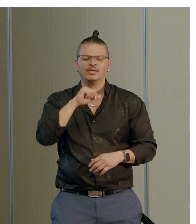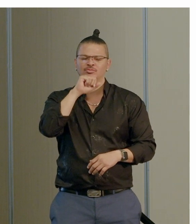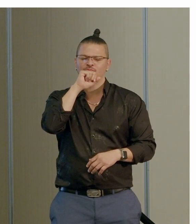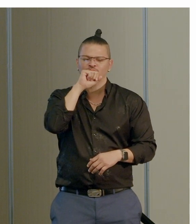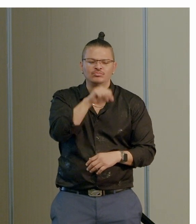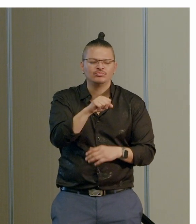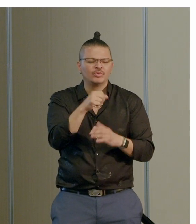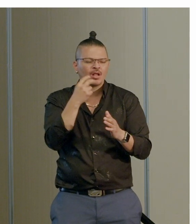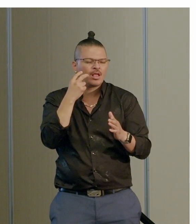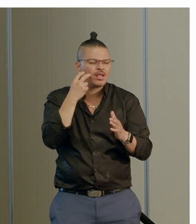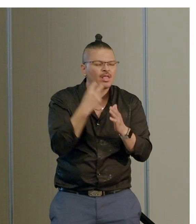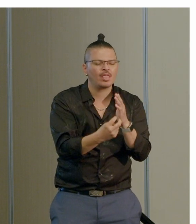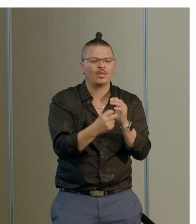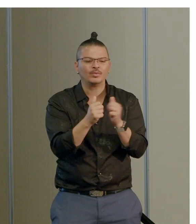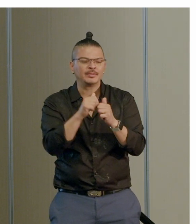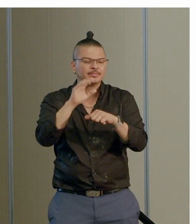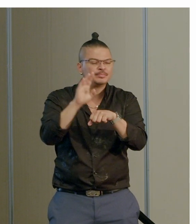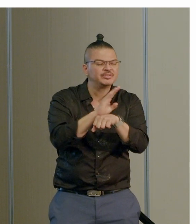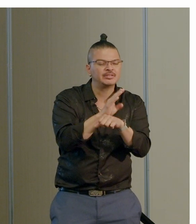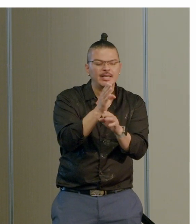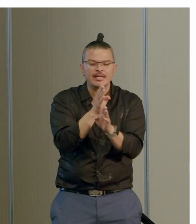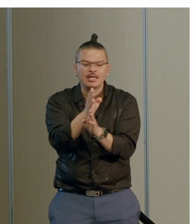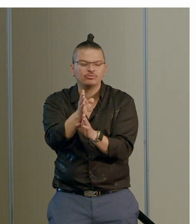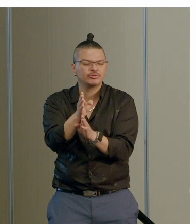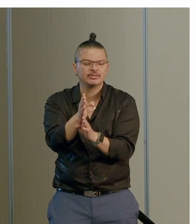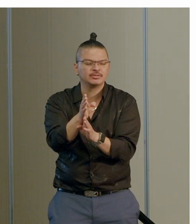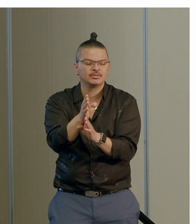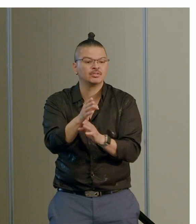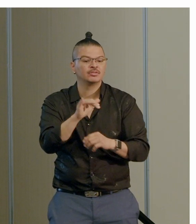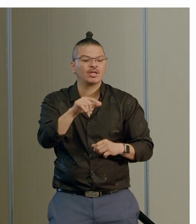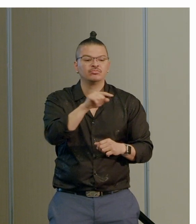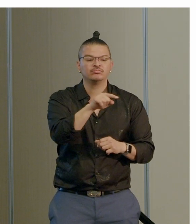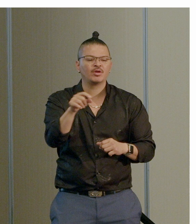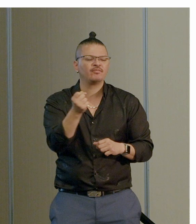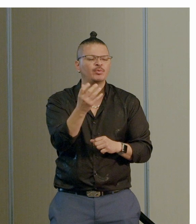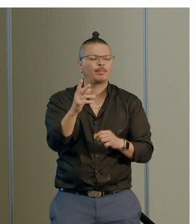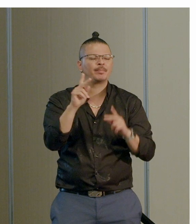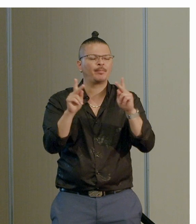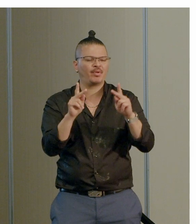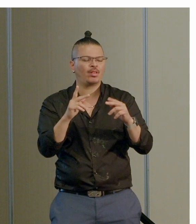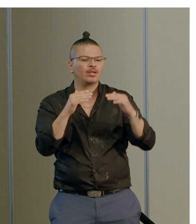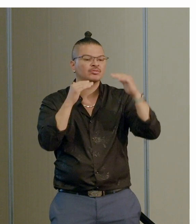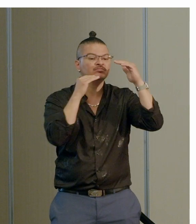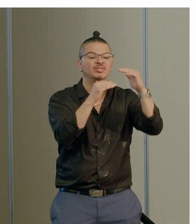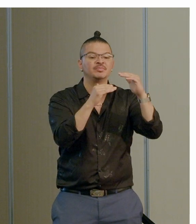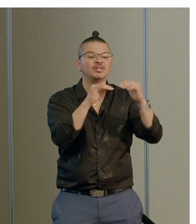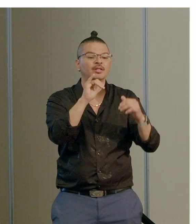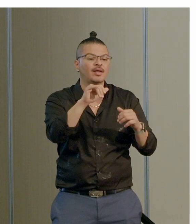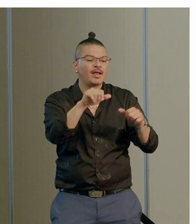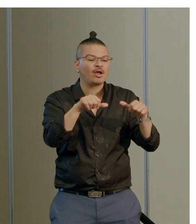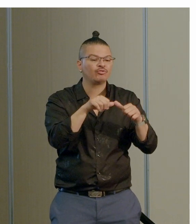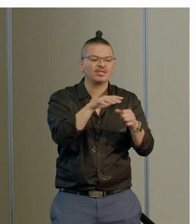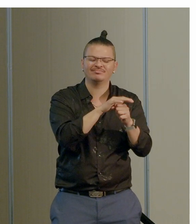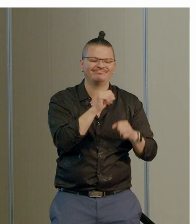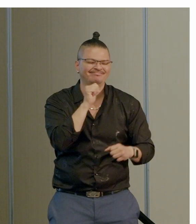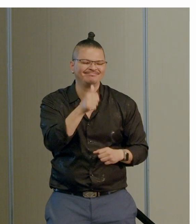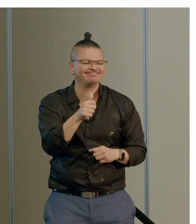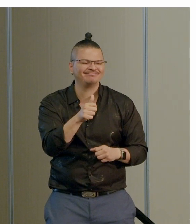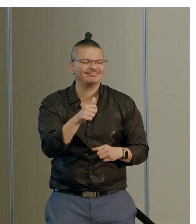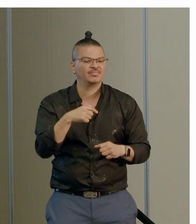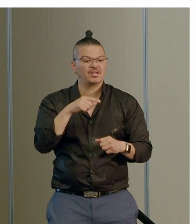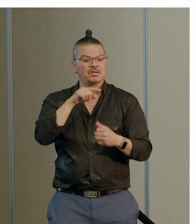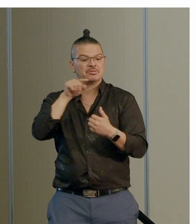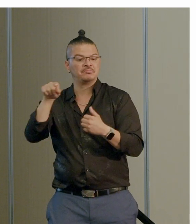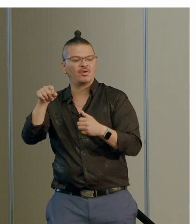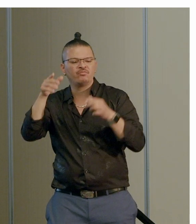piece is there are very few people that are focused on doing this. They just assume, oh, industry is aware of what this